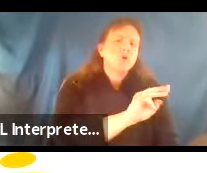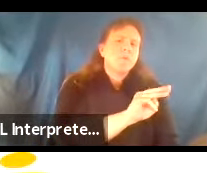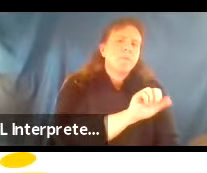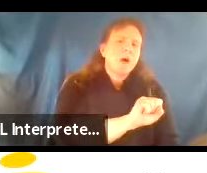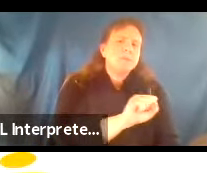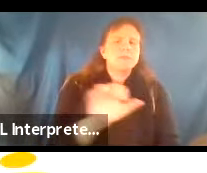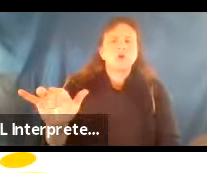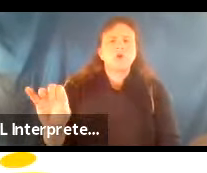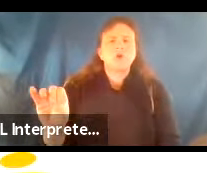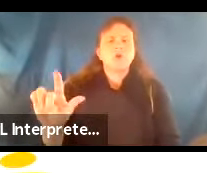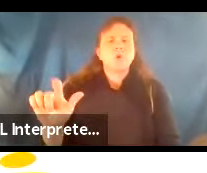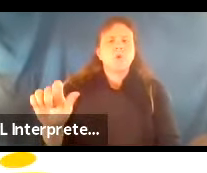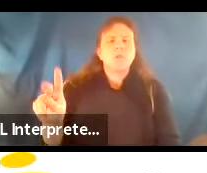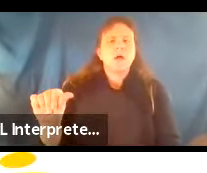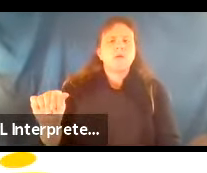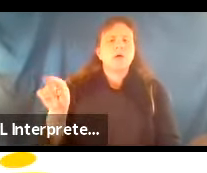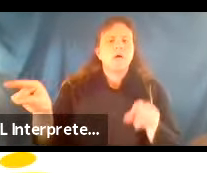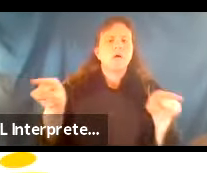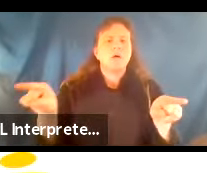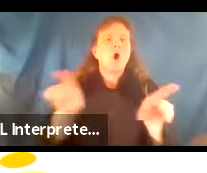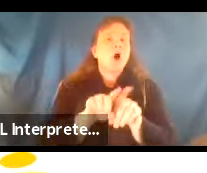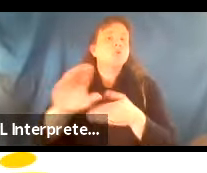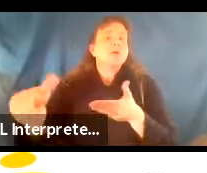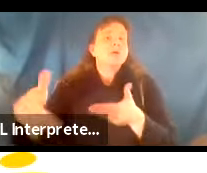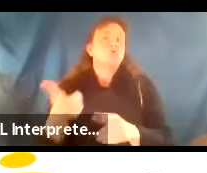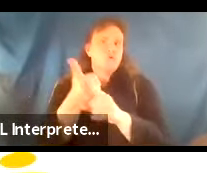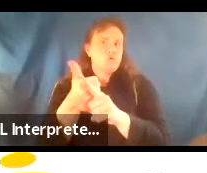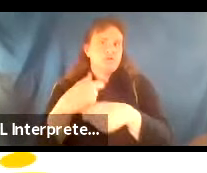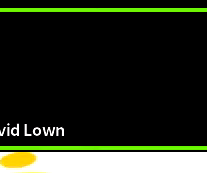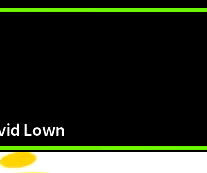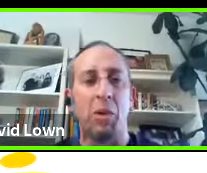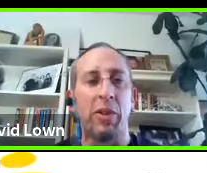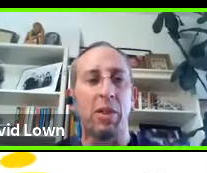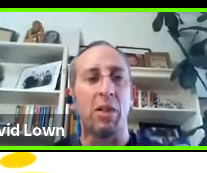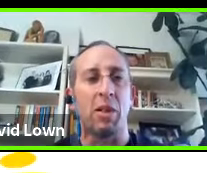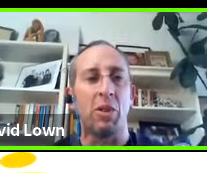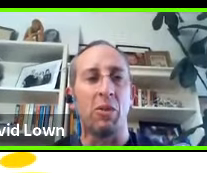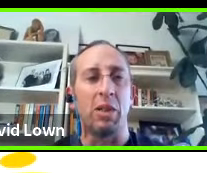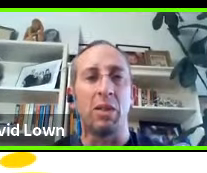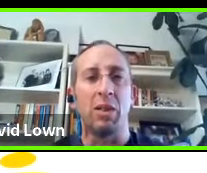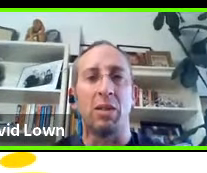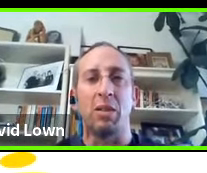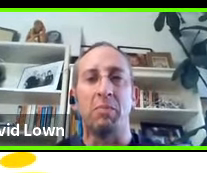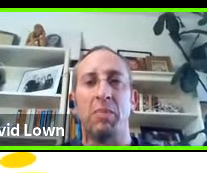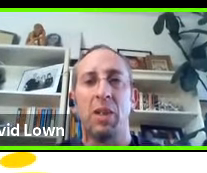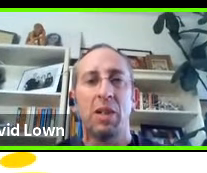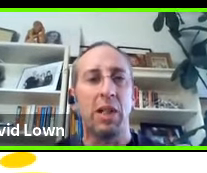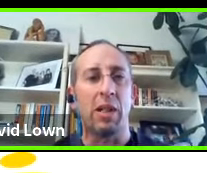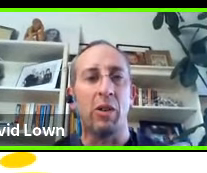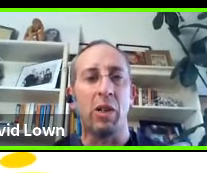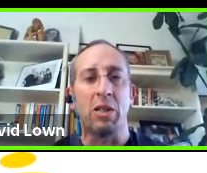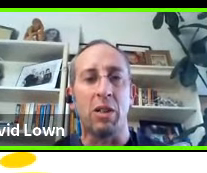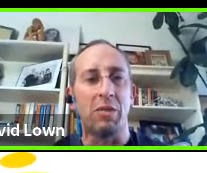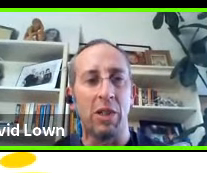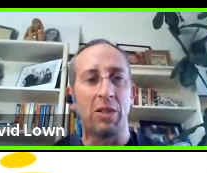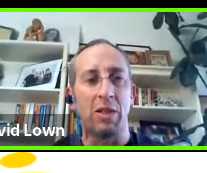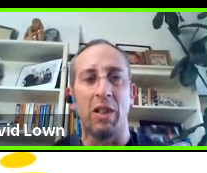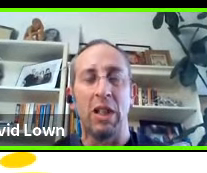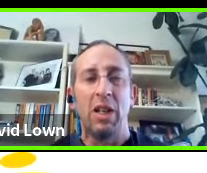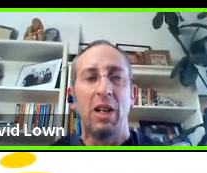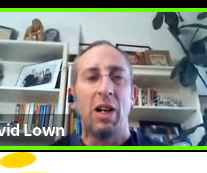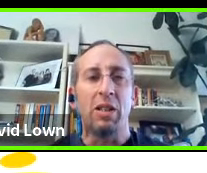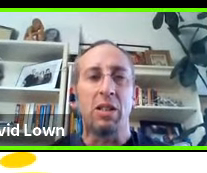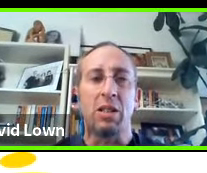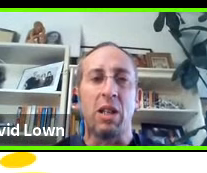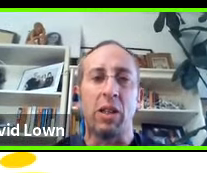to introduce yourself when you ask your question. Sure. I have questions for both. I'll start with the one to Secretary